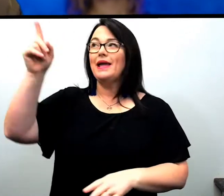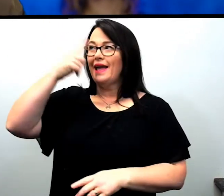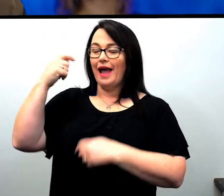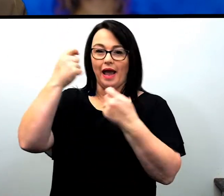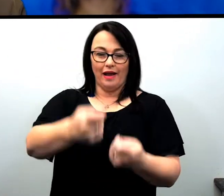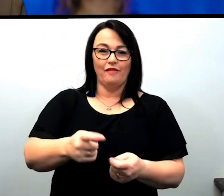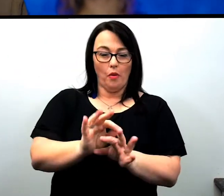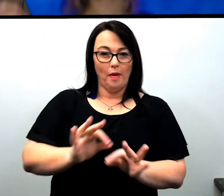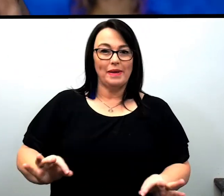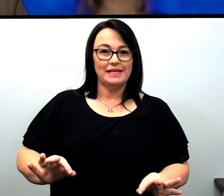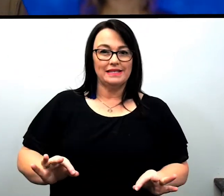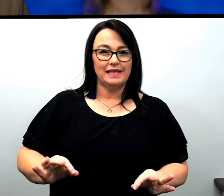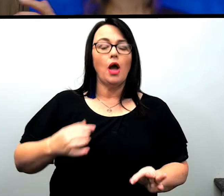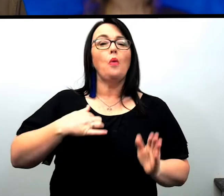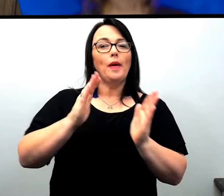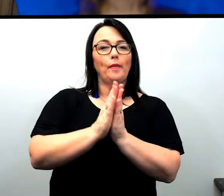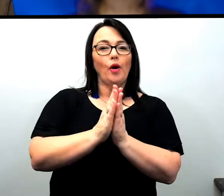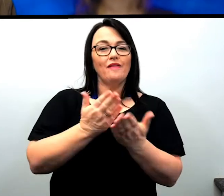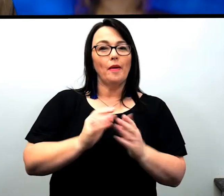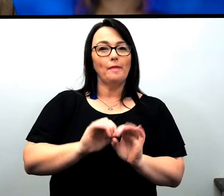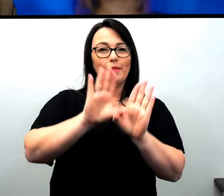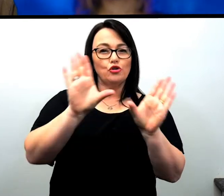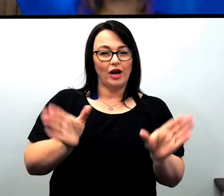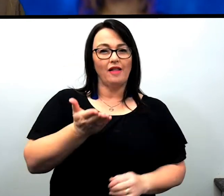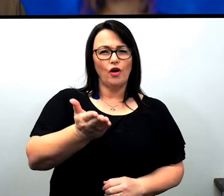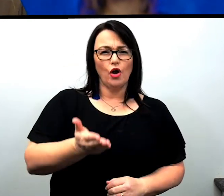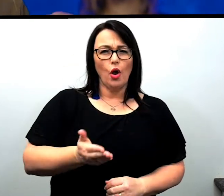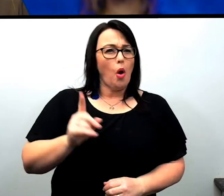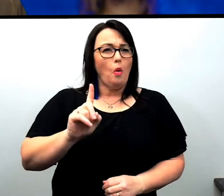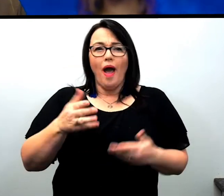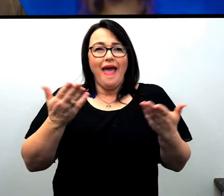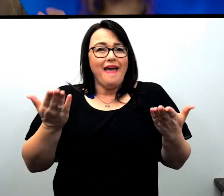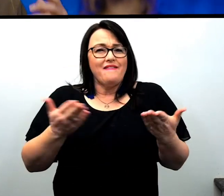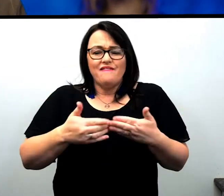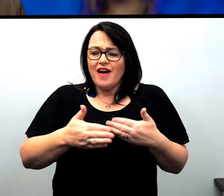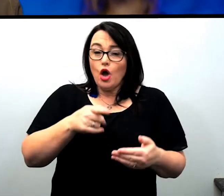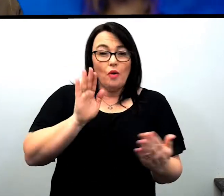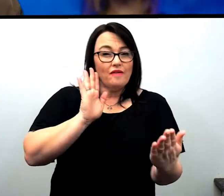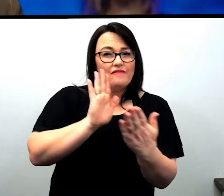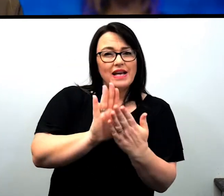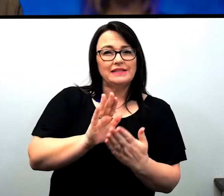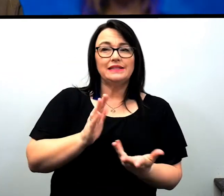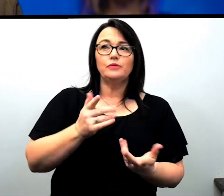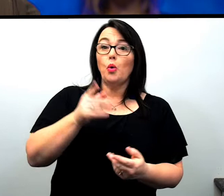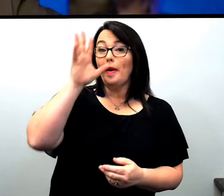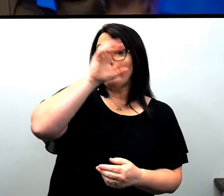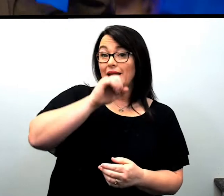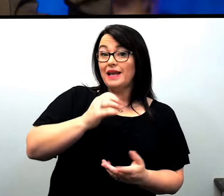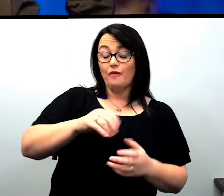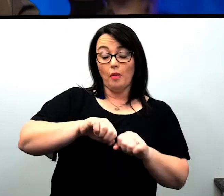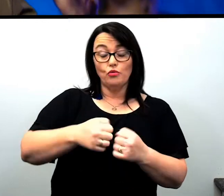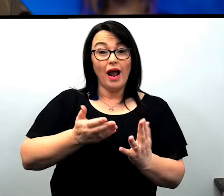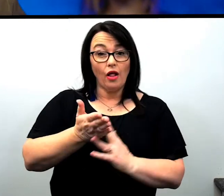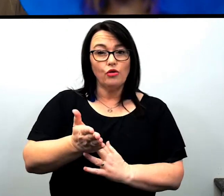in people's lives. So whatever you're going through, whatever you're up against, maybe you got something that you're believing for a breakthrough in, how about just